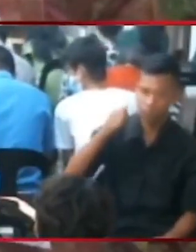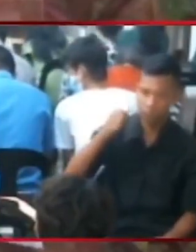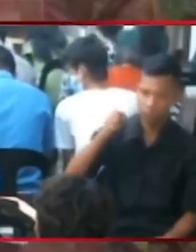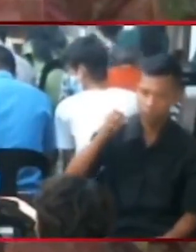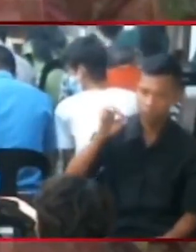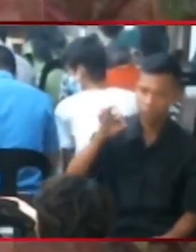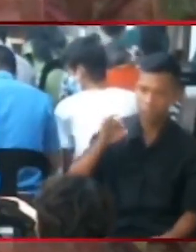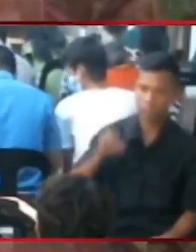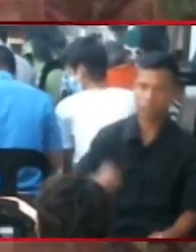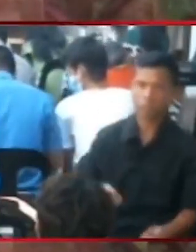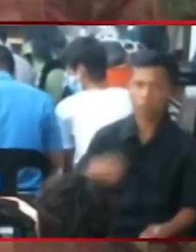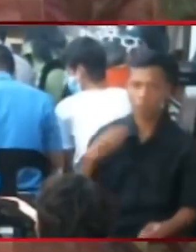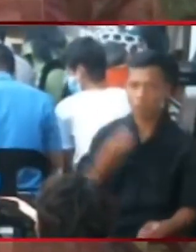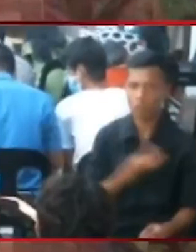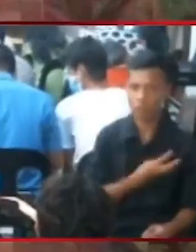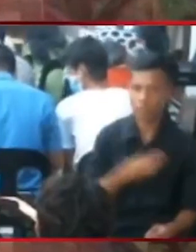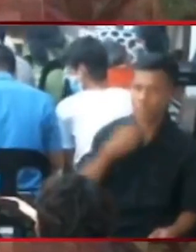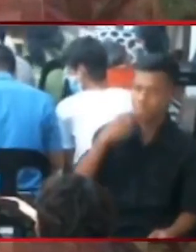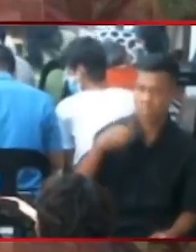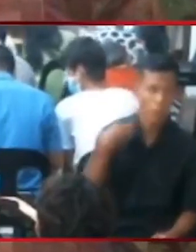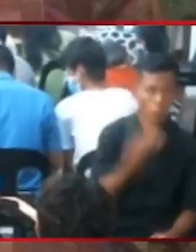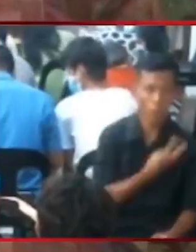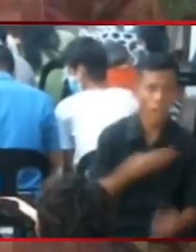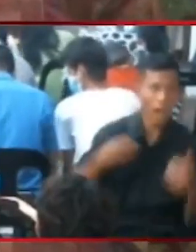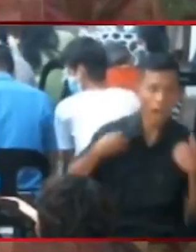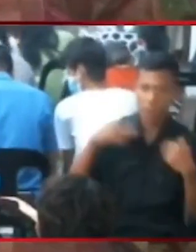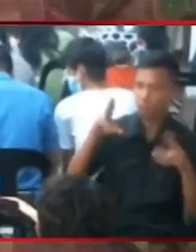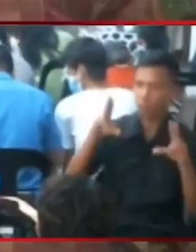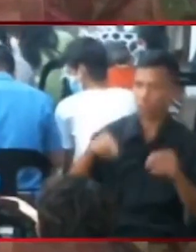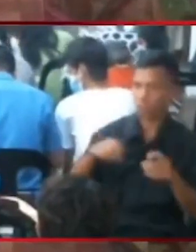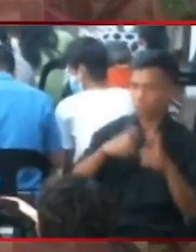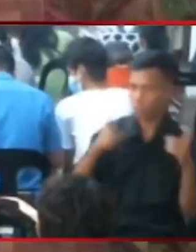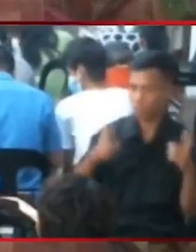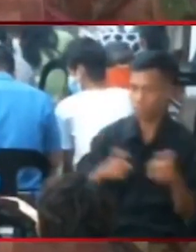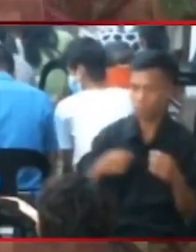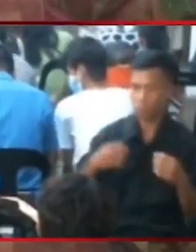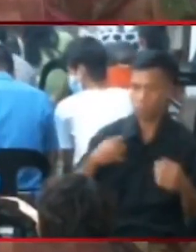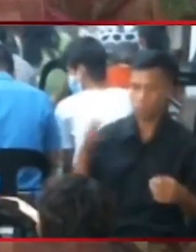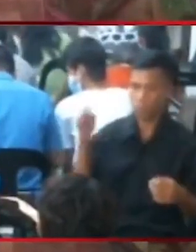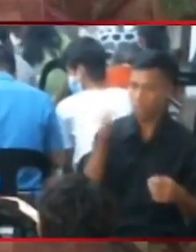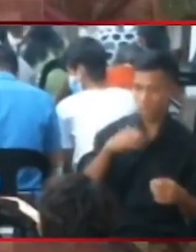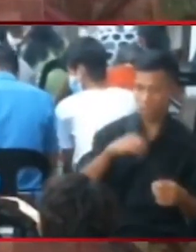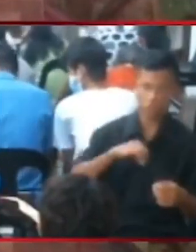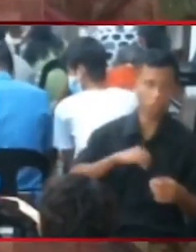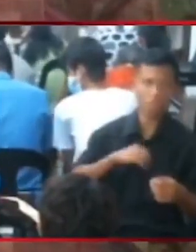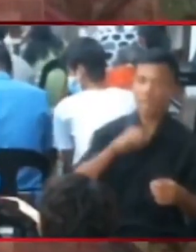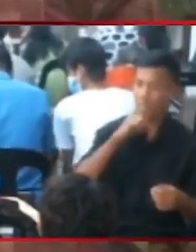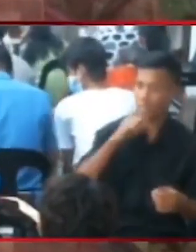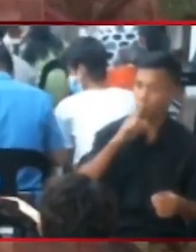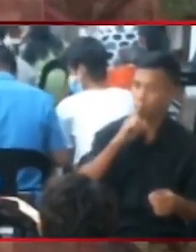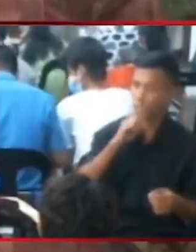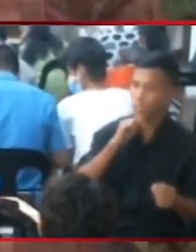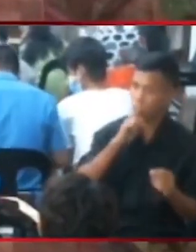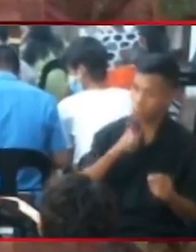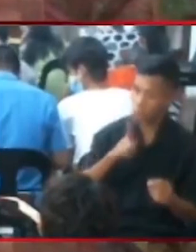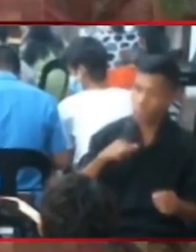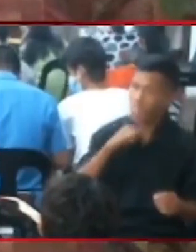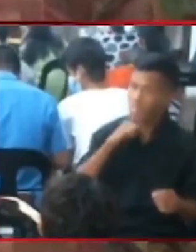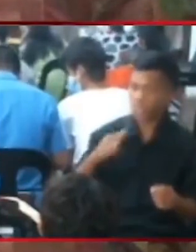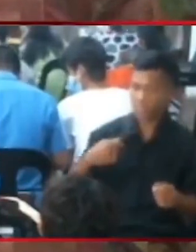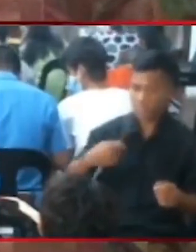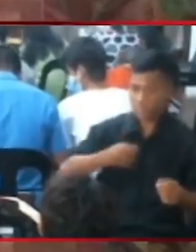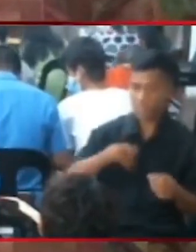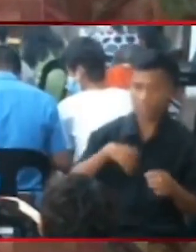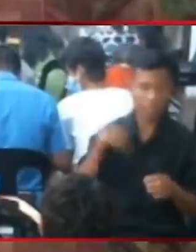If we say we have no sin, we deceive ourselves, and the truth is not in us. If we confess